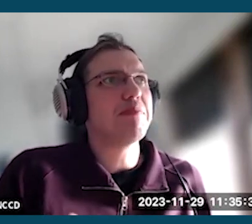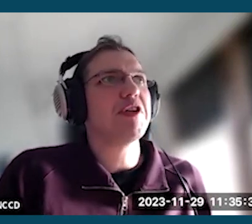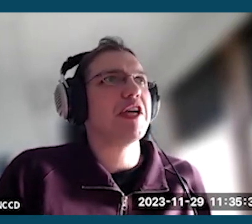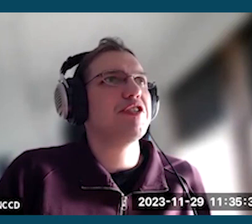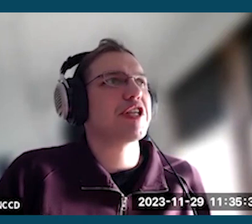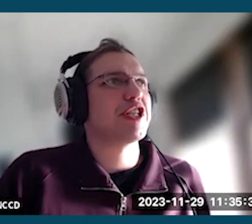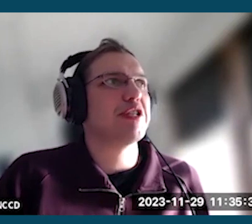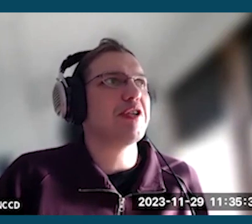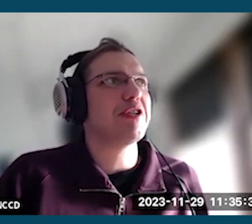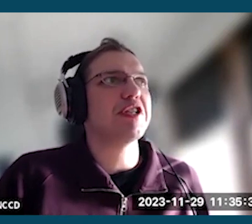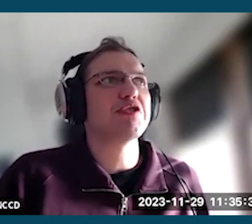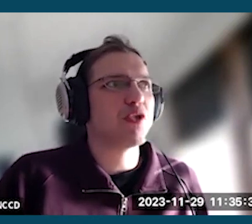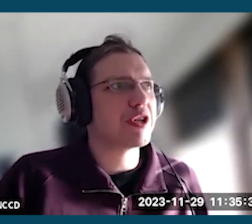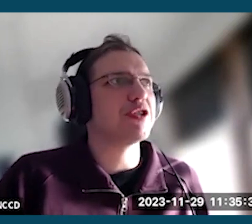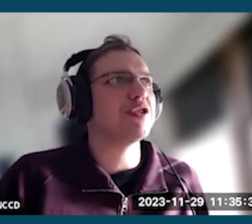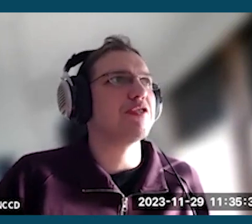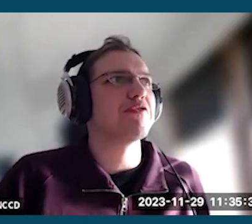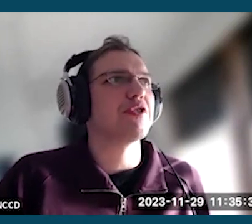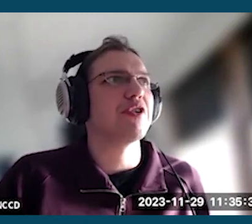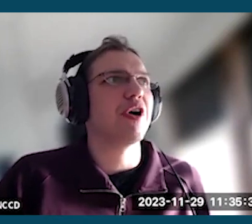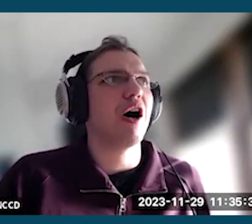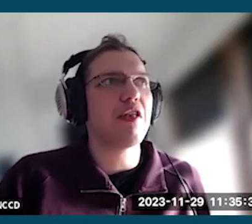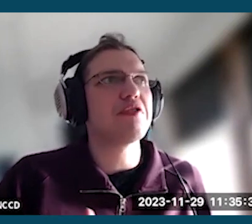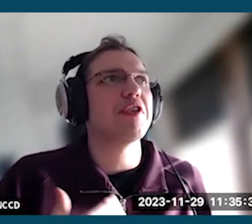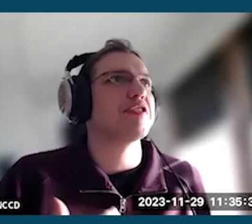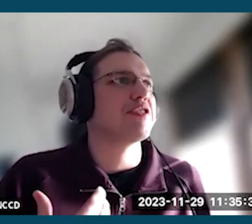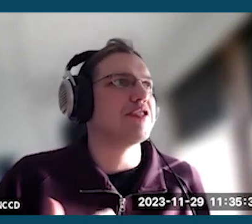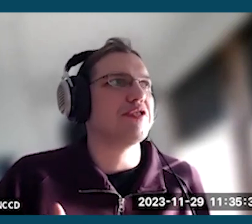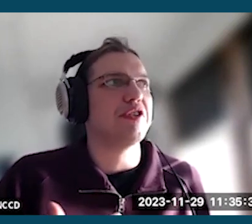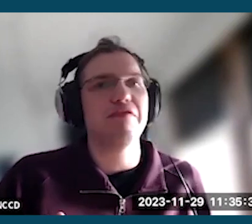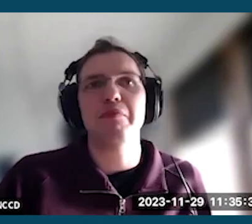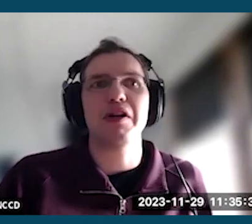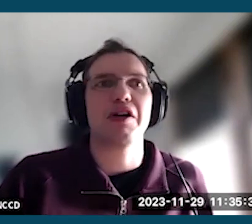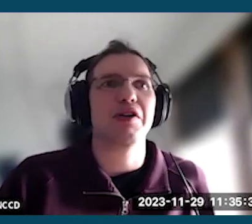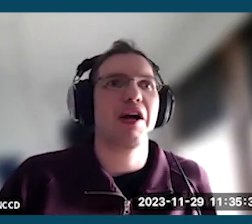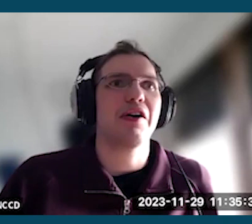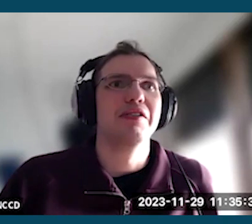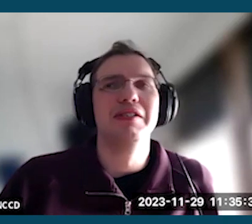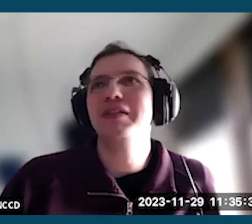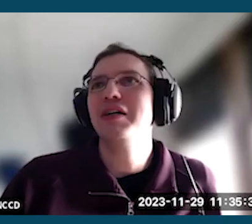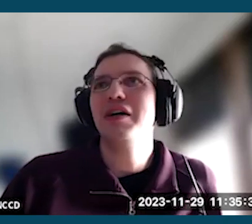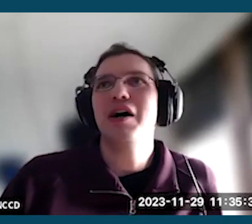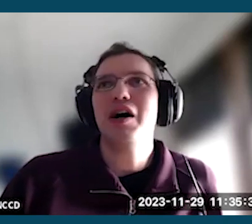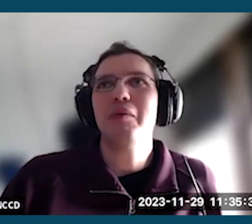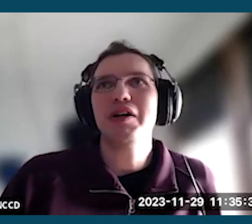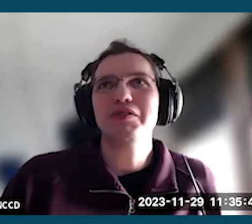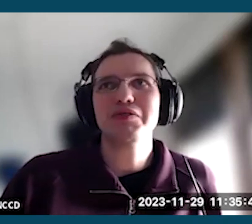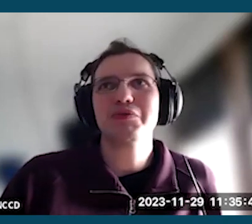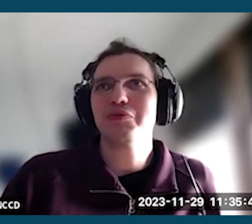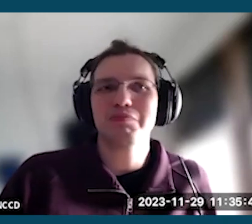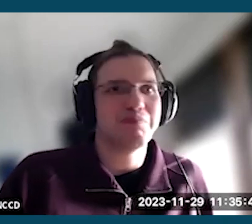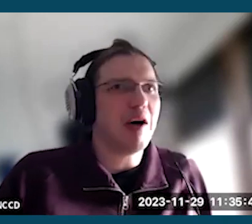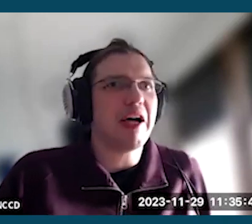what communication accessibility is critical for other things necessary for medical care?